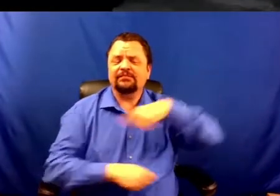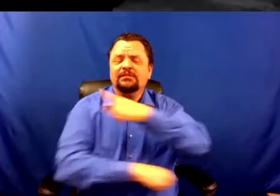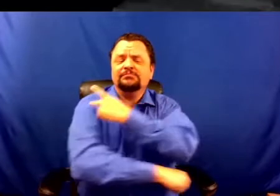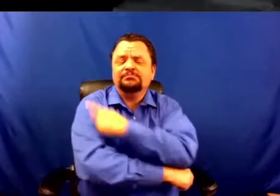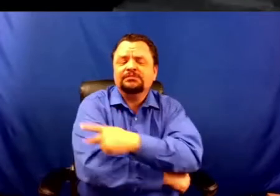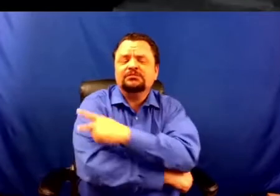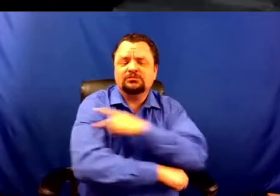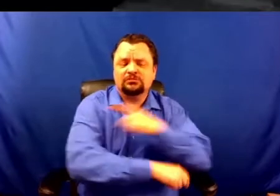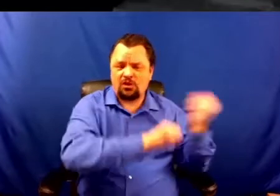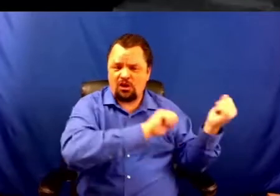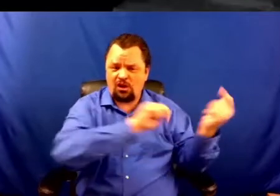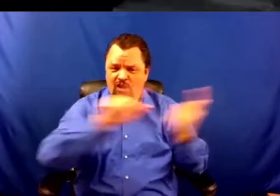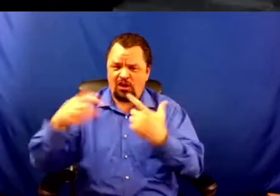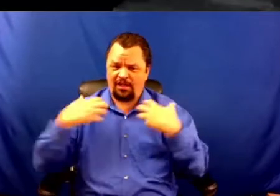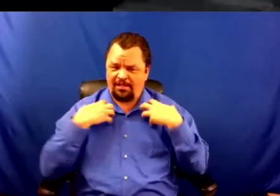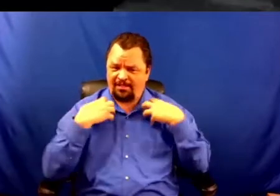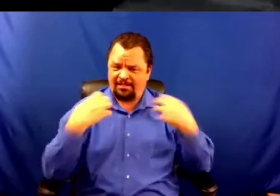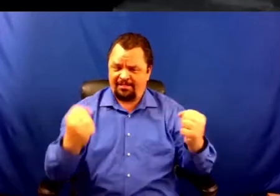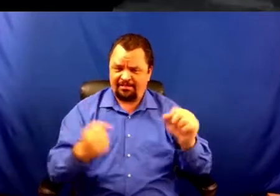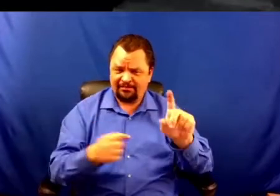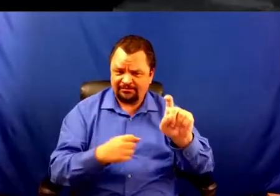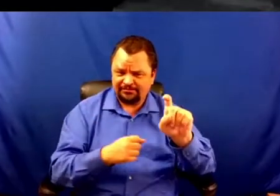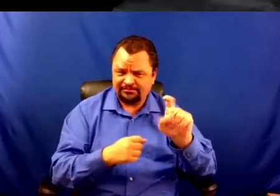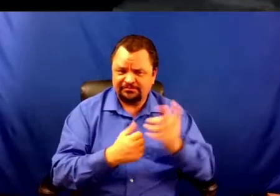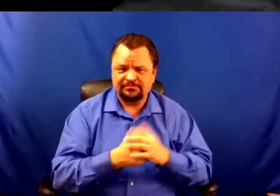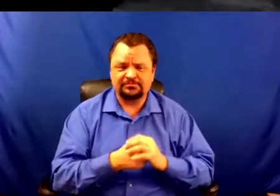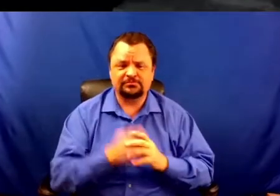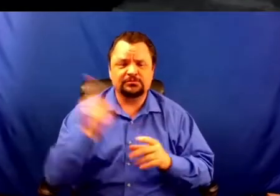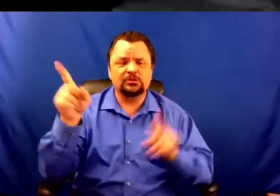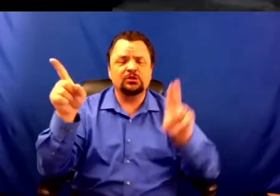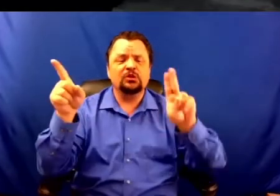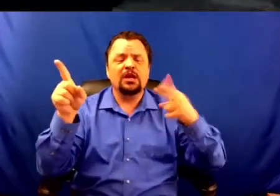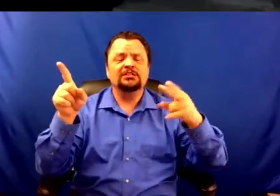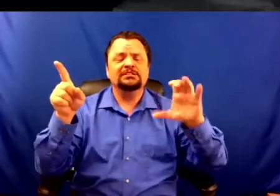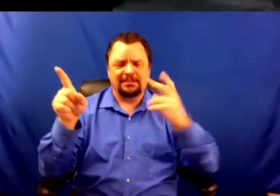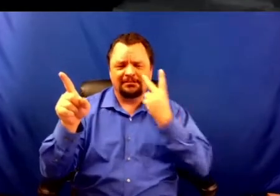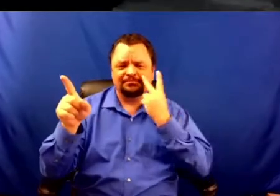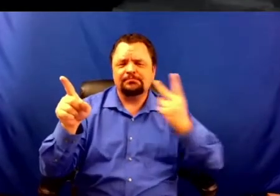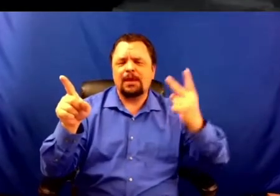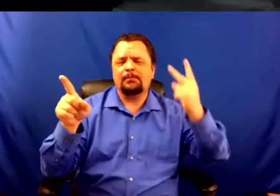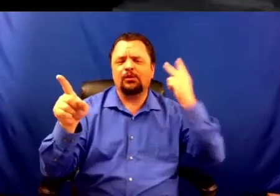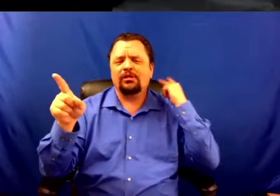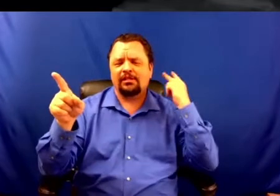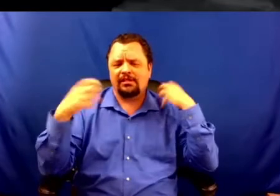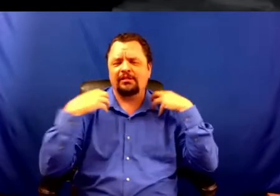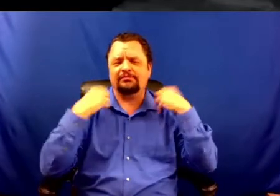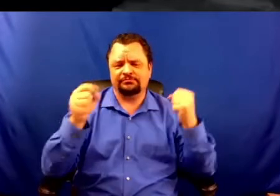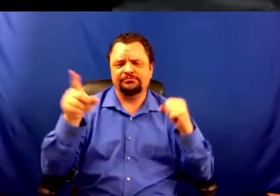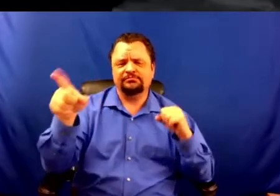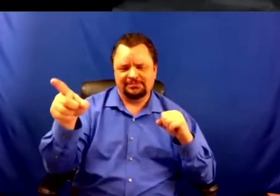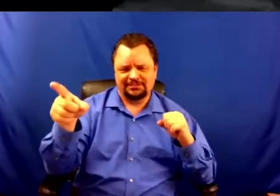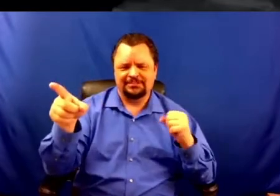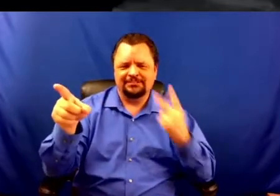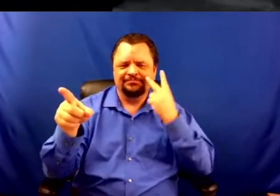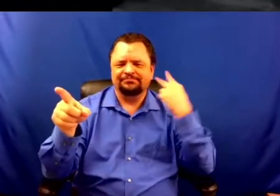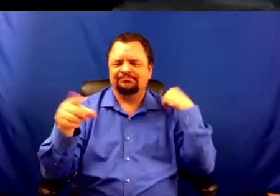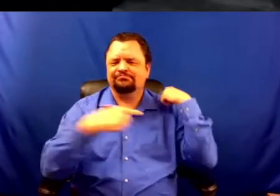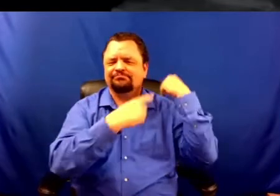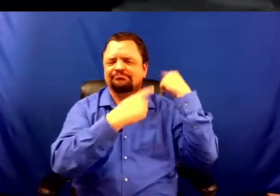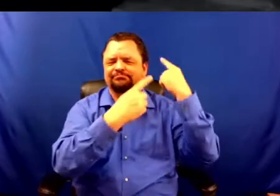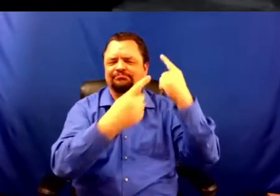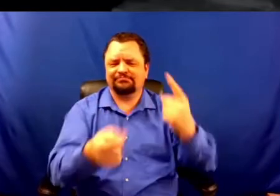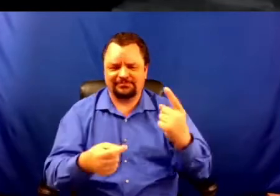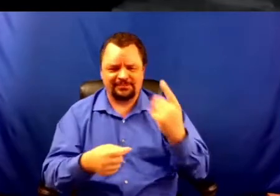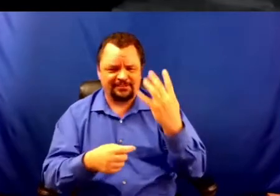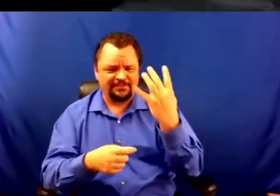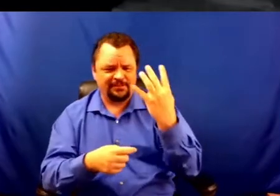for UC Health Memorial First for 10 years, just celebrated my 10-year anniversary. For the first 6 years, I didn't even know